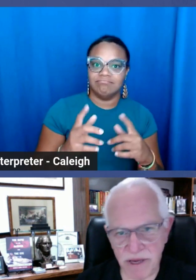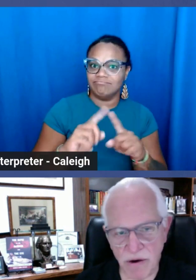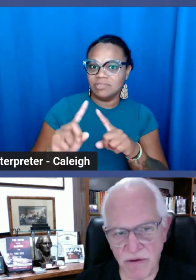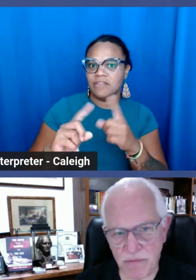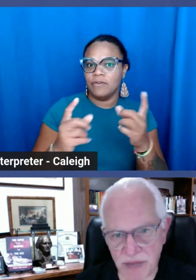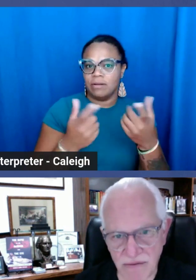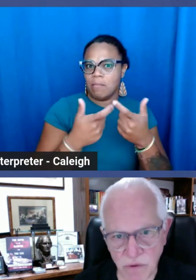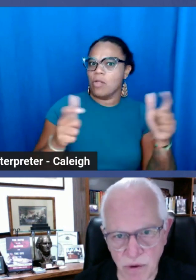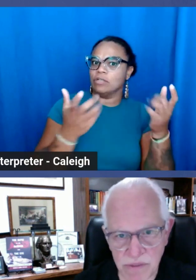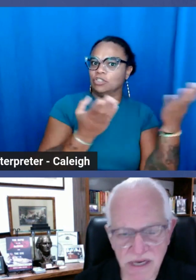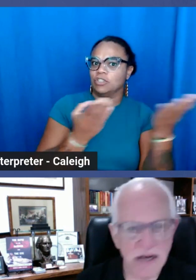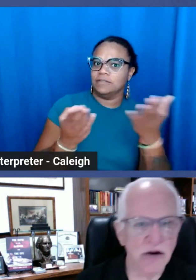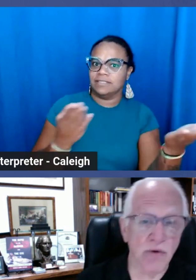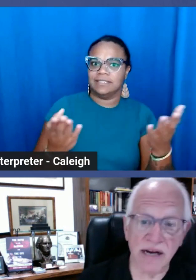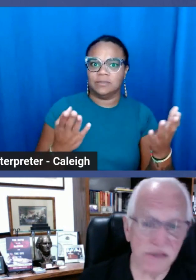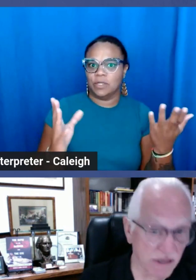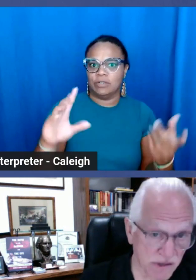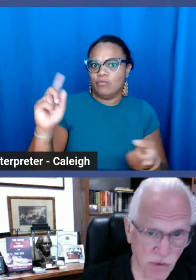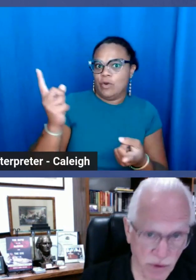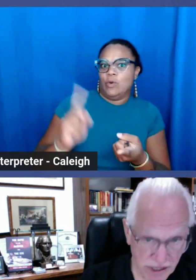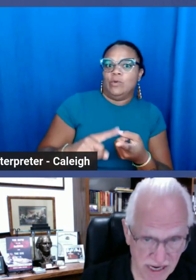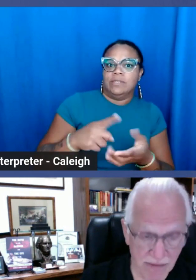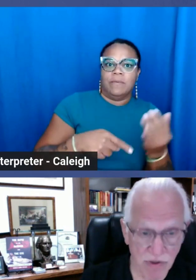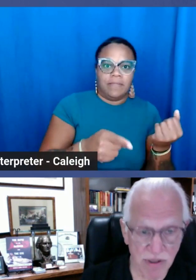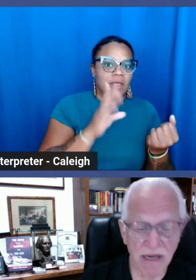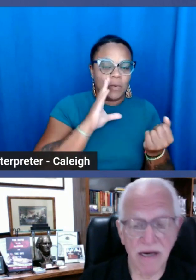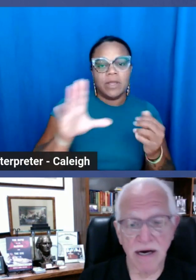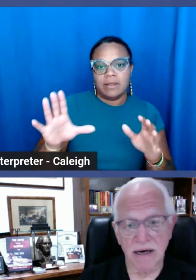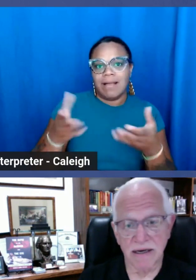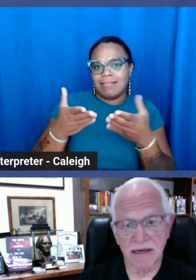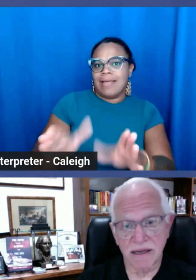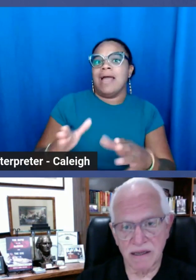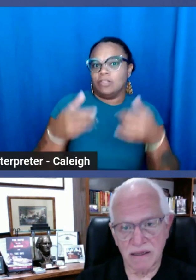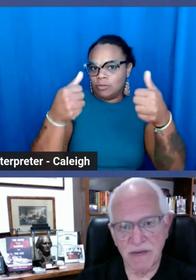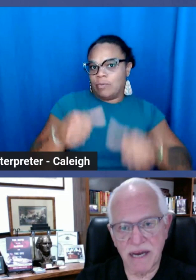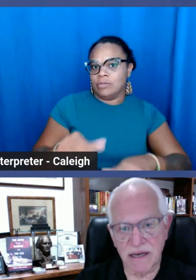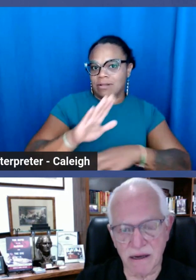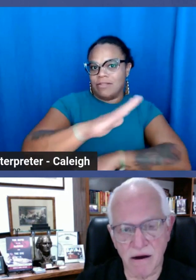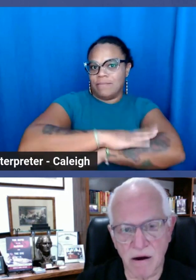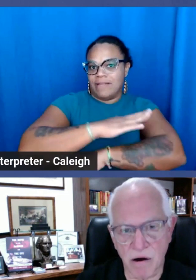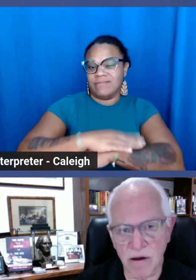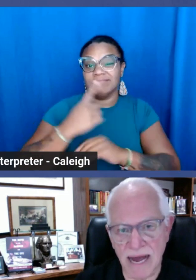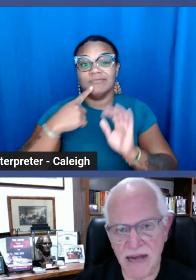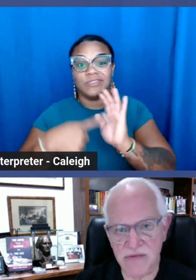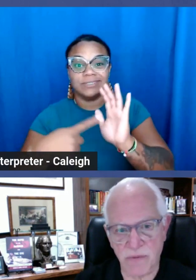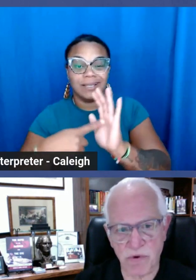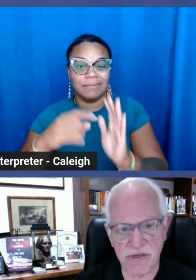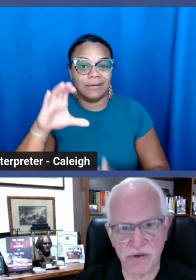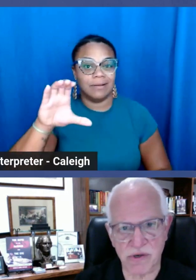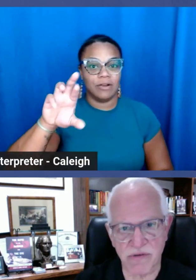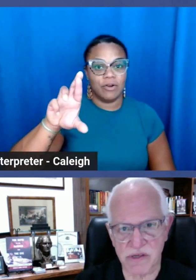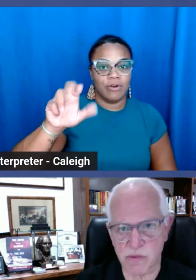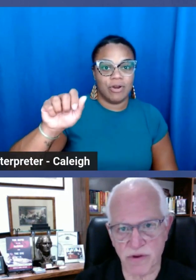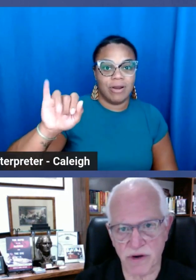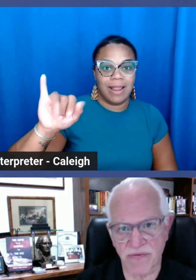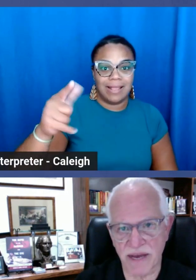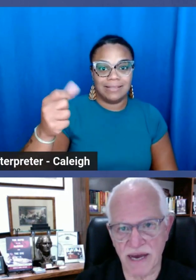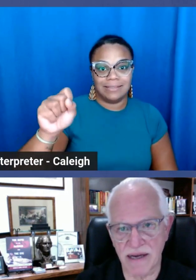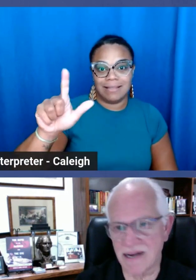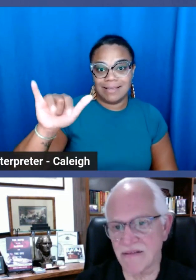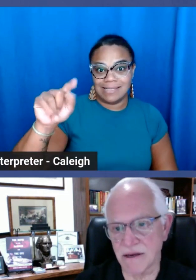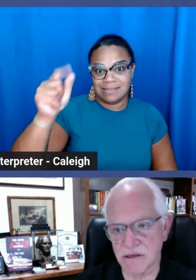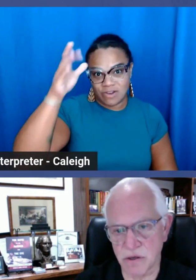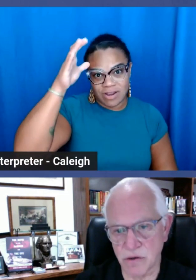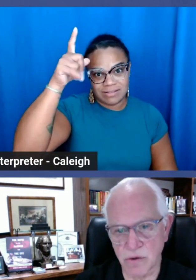would permit on their platforms. Craigslist, for example, eliminating all ads for personal services, whether or not they